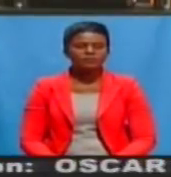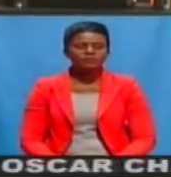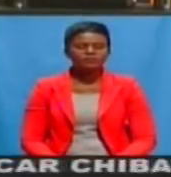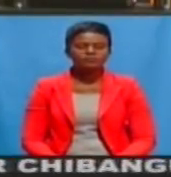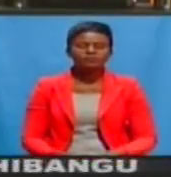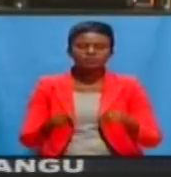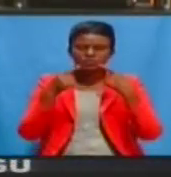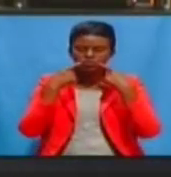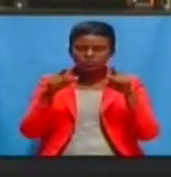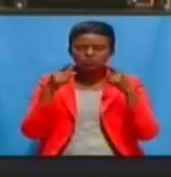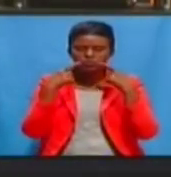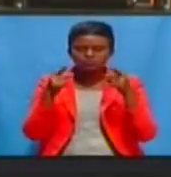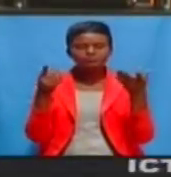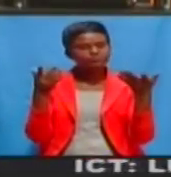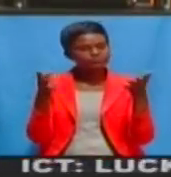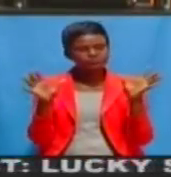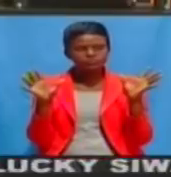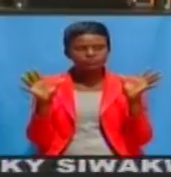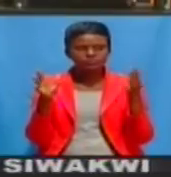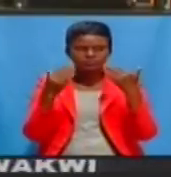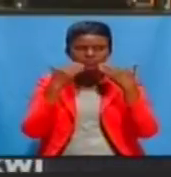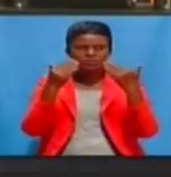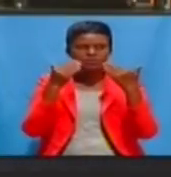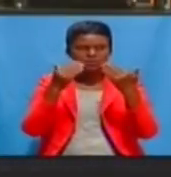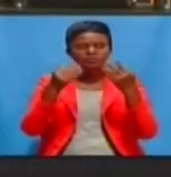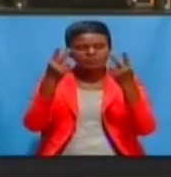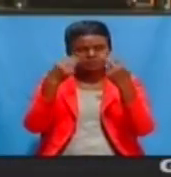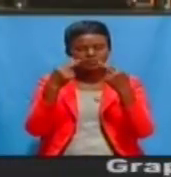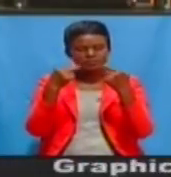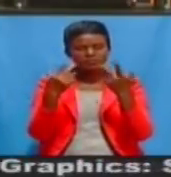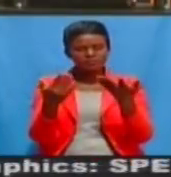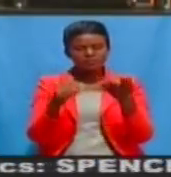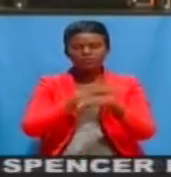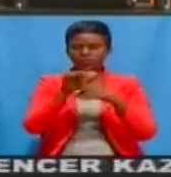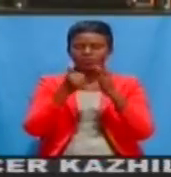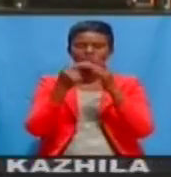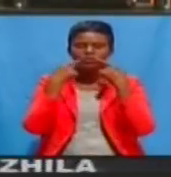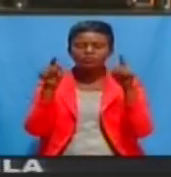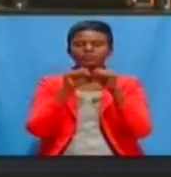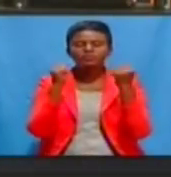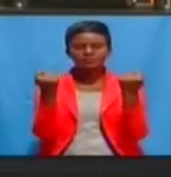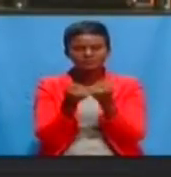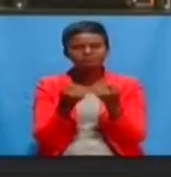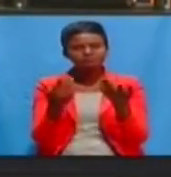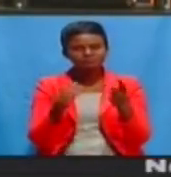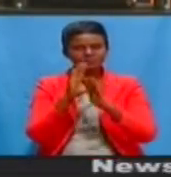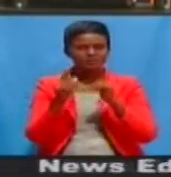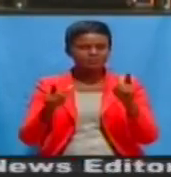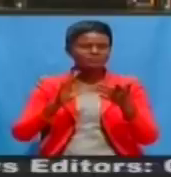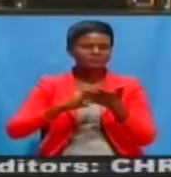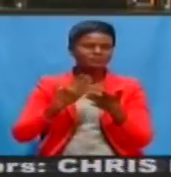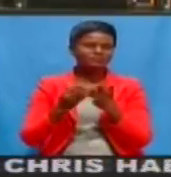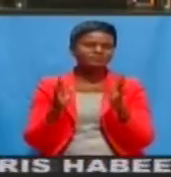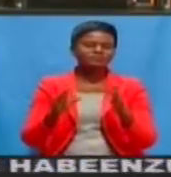And that concludes our main news. Thank you so much for watching. On behalf of the entire production team and my sign